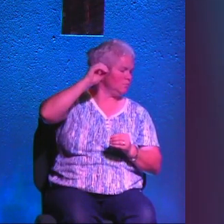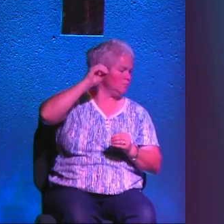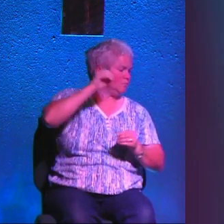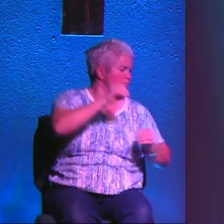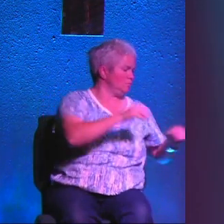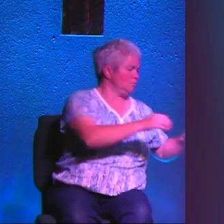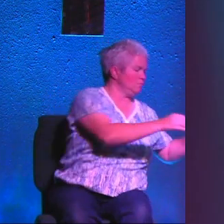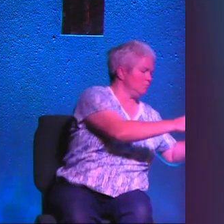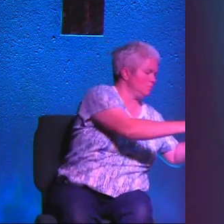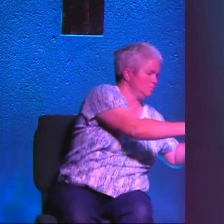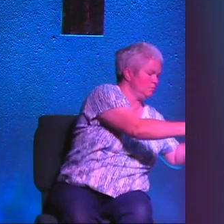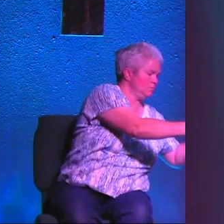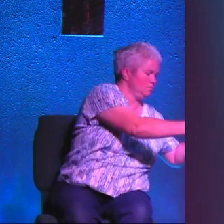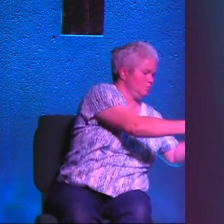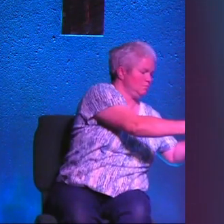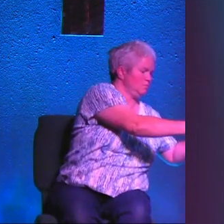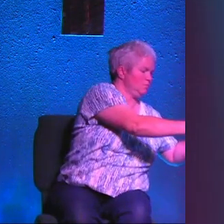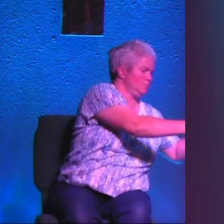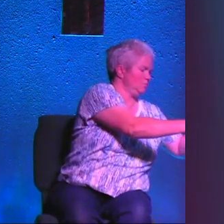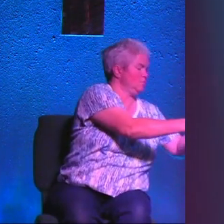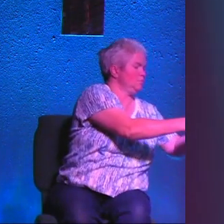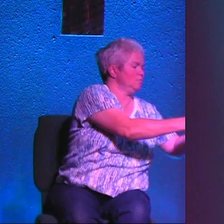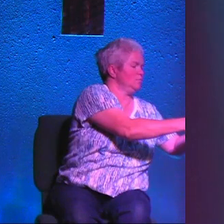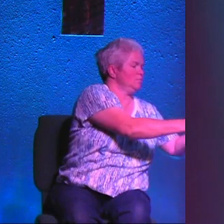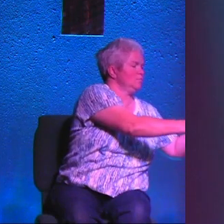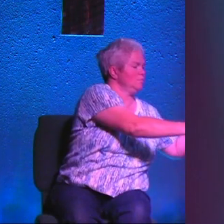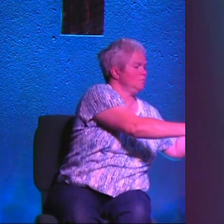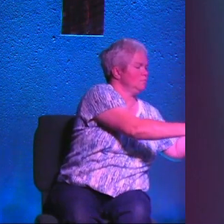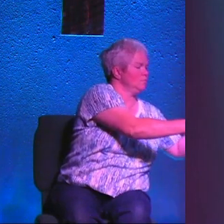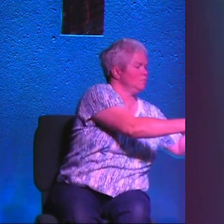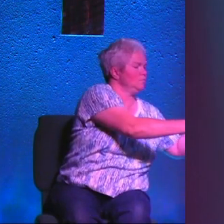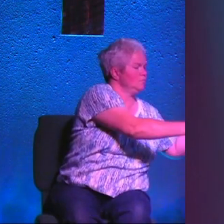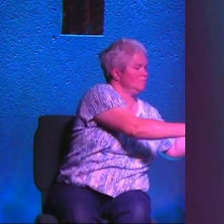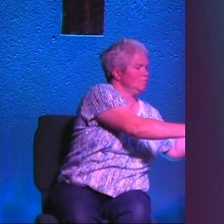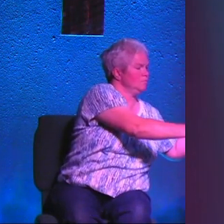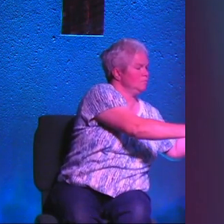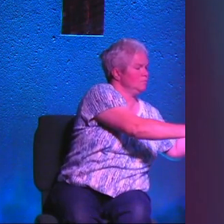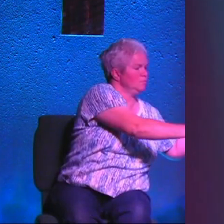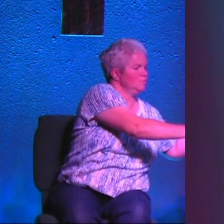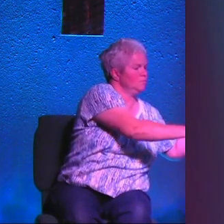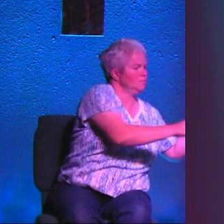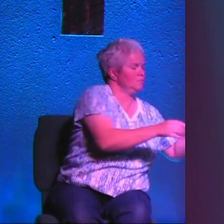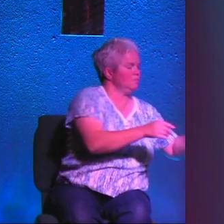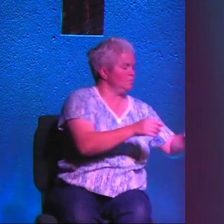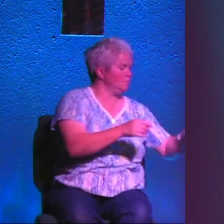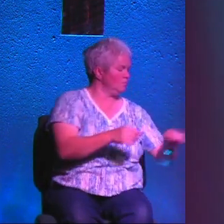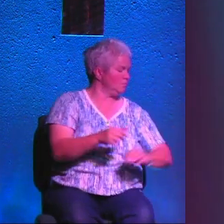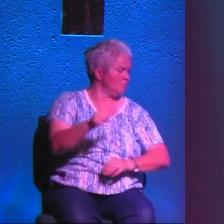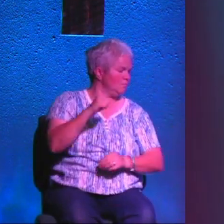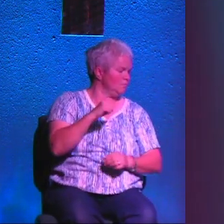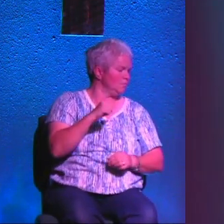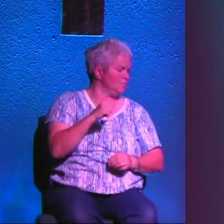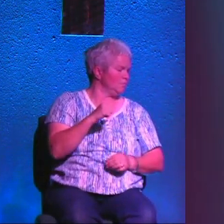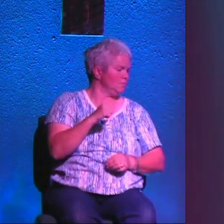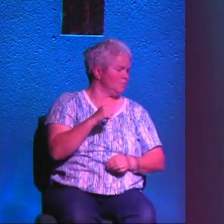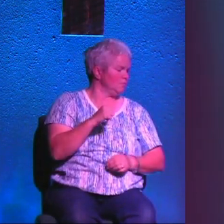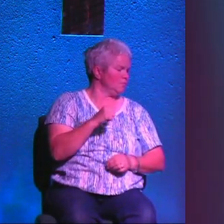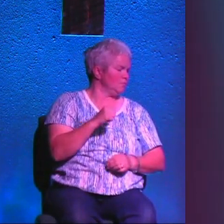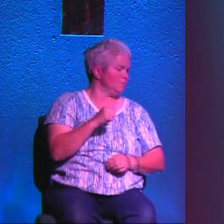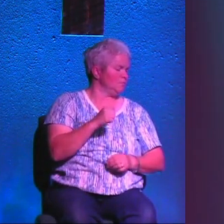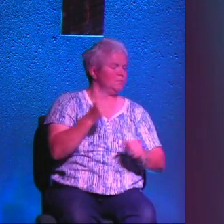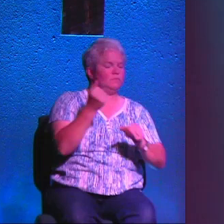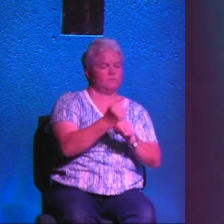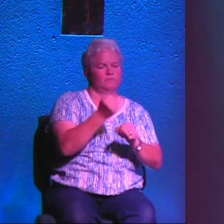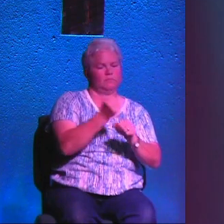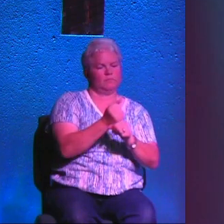Mankind, relying upon his wisdom, will always try to make it about himself, right?